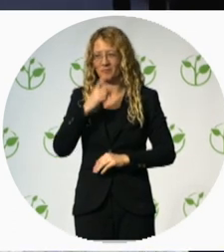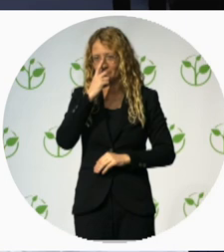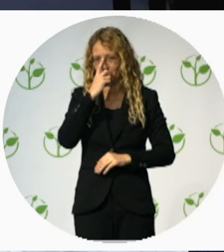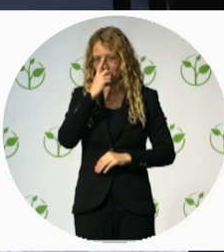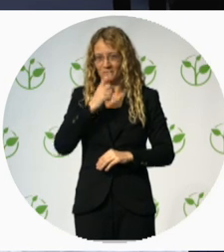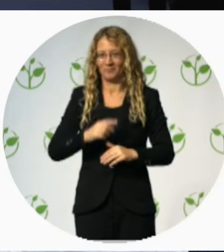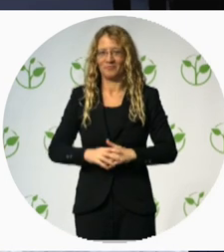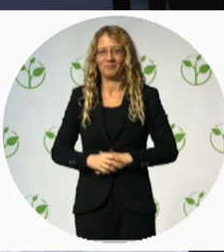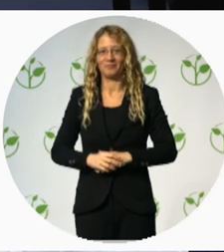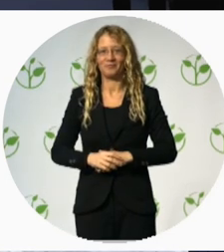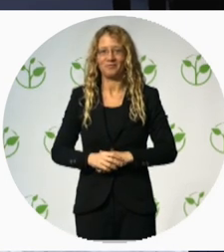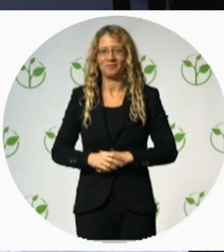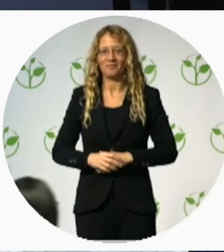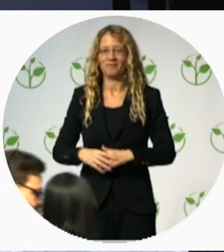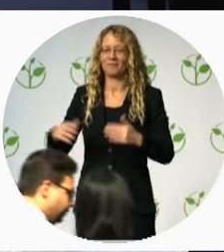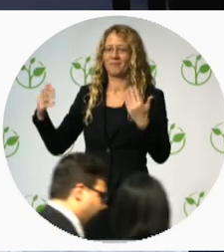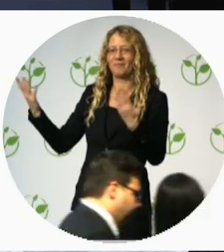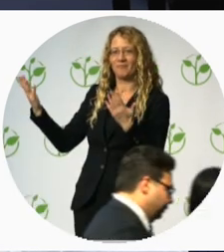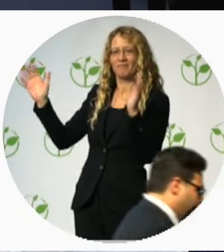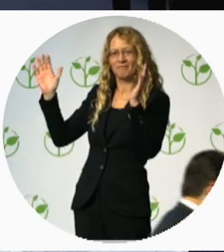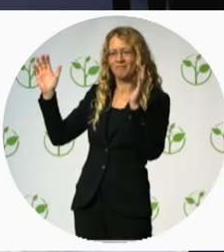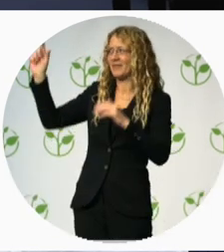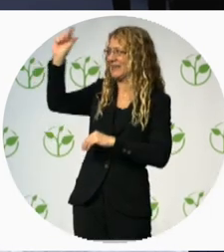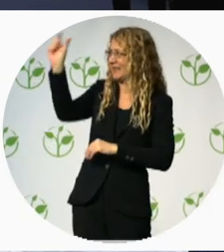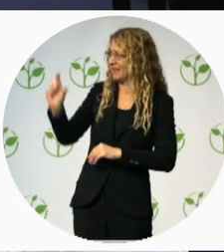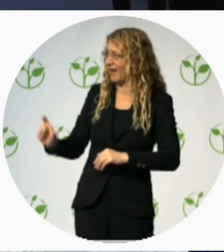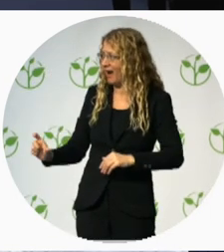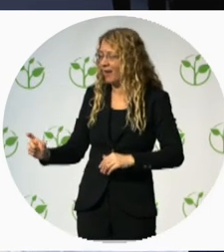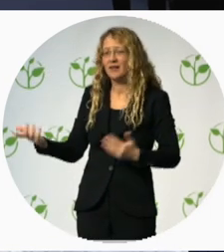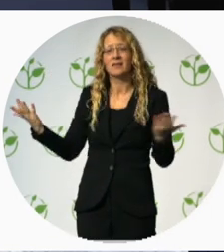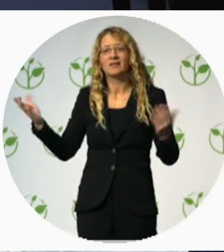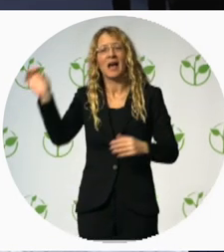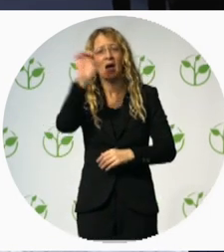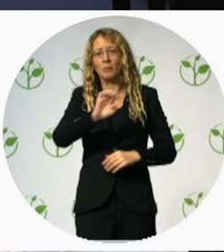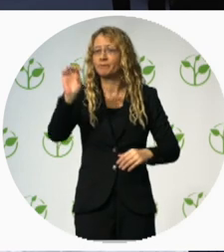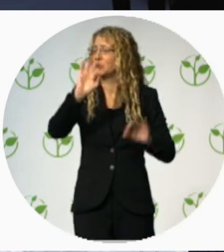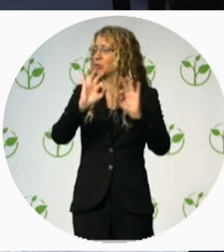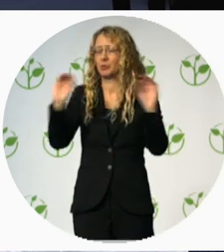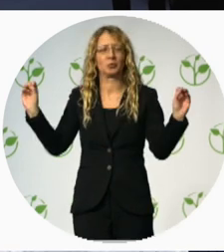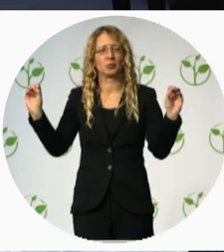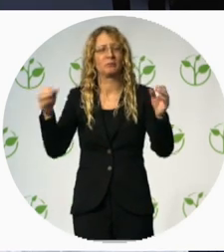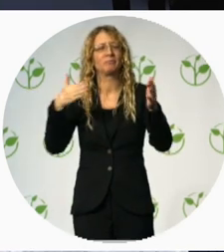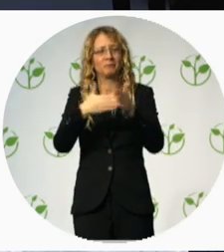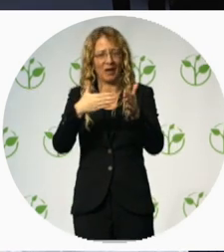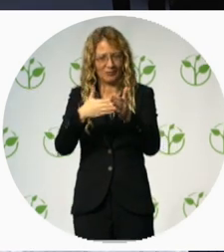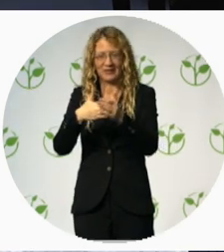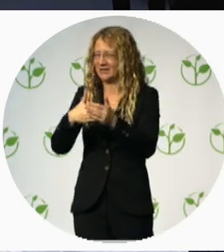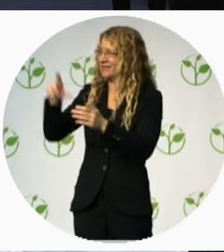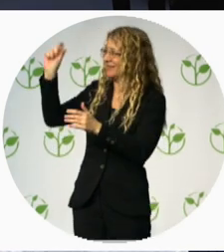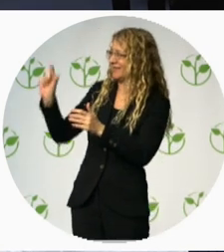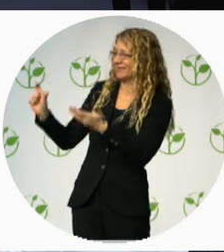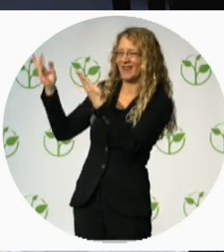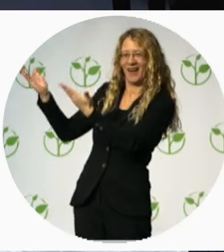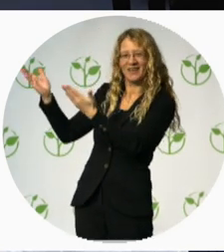congratulations to Europe Without Barriers from Italy. Europe Without Barriers is an accommodation, tour information and booking service in